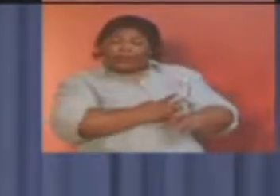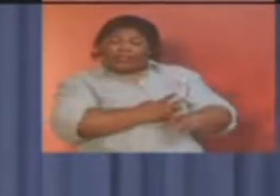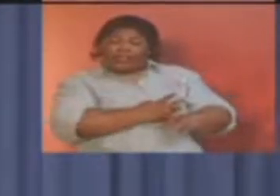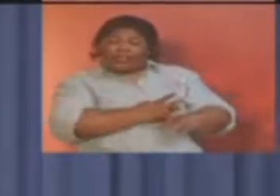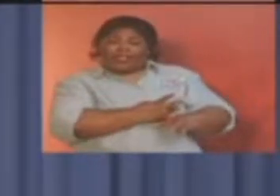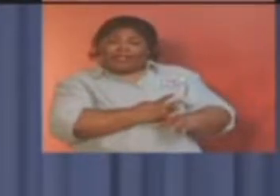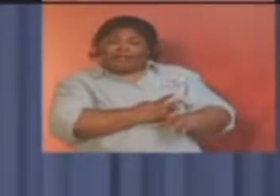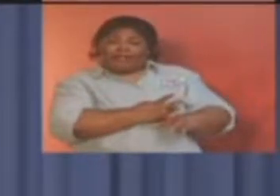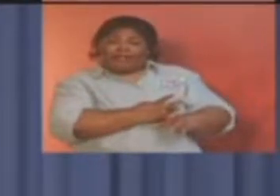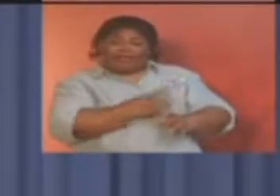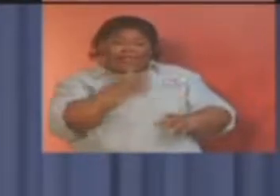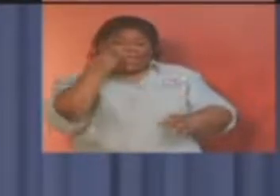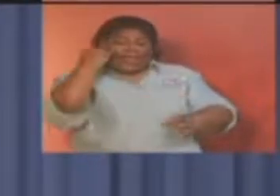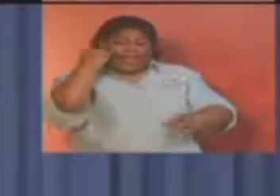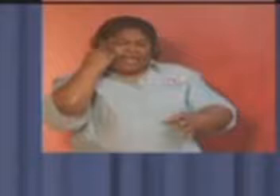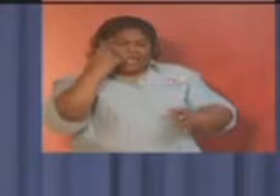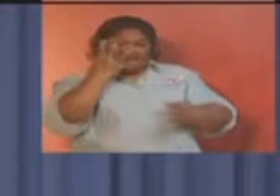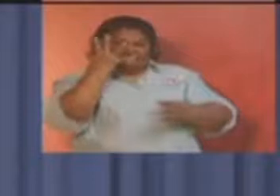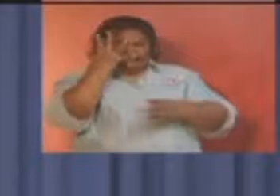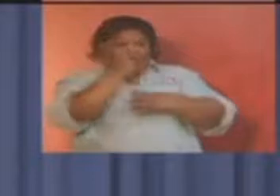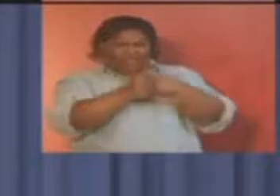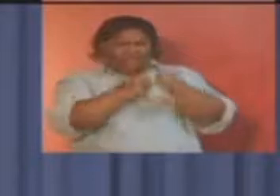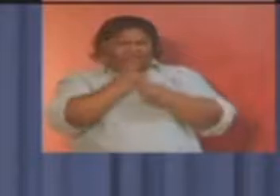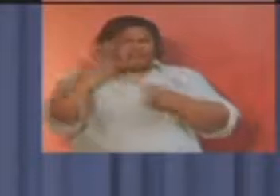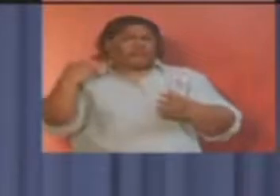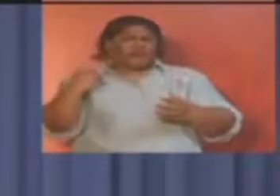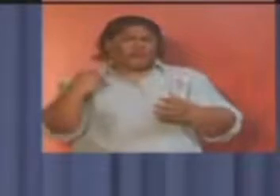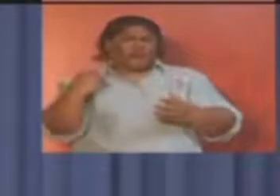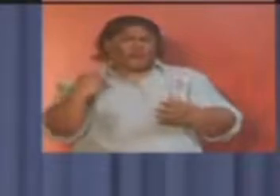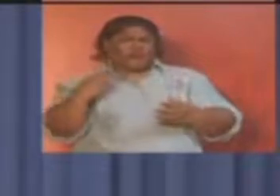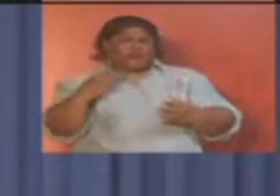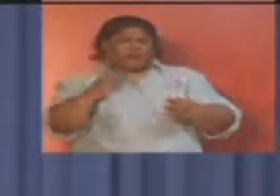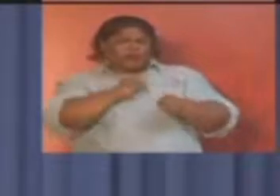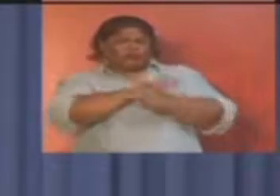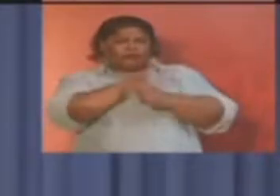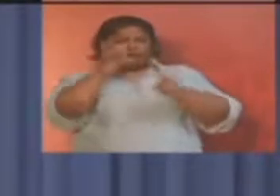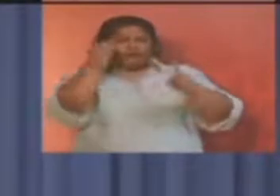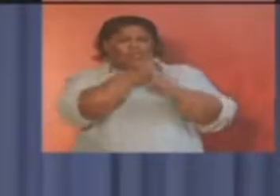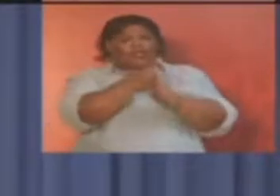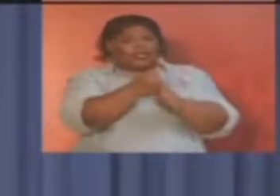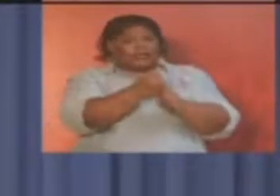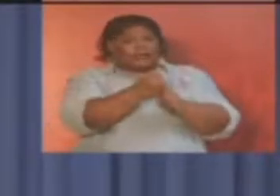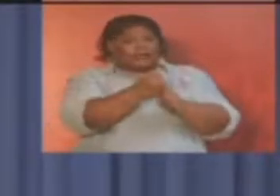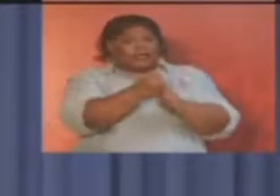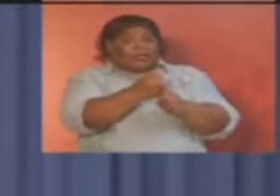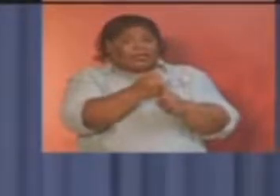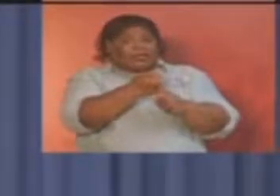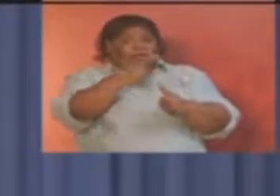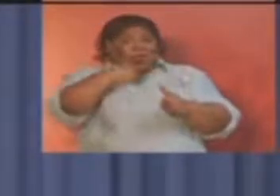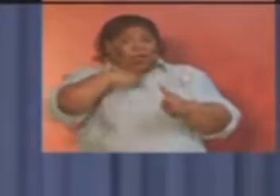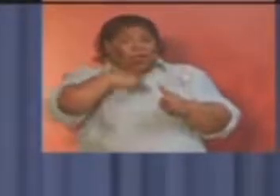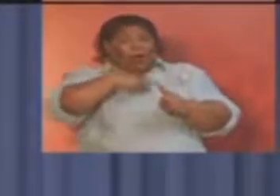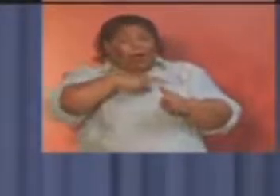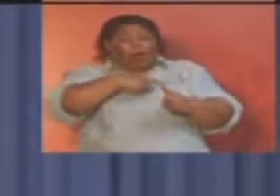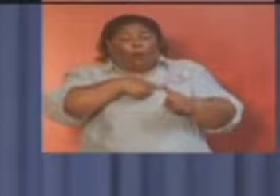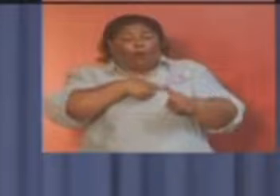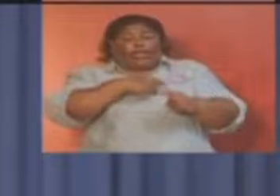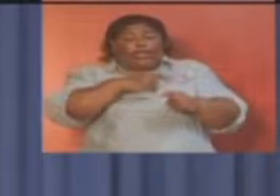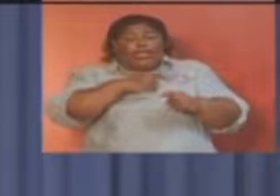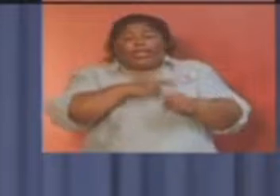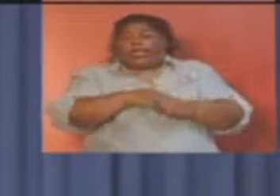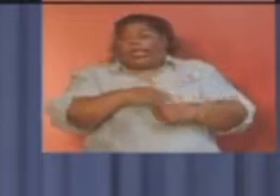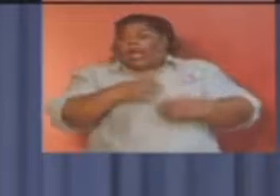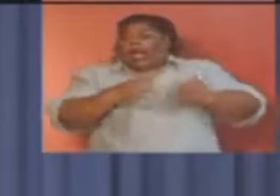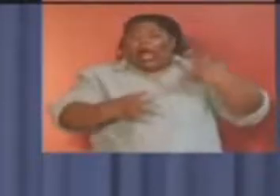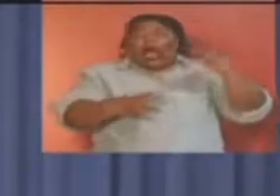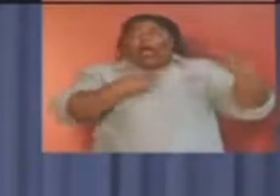we'd have been in a far worse position. Fortunately, when we had to act, we were able to put a parallel health system in place because